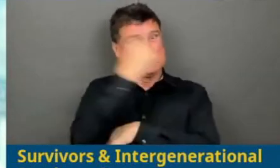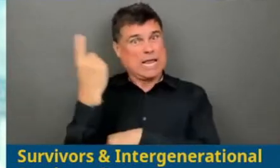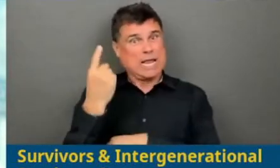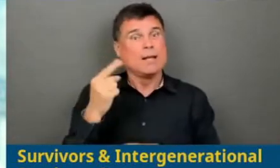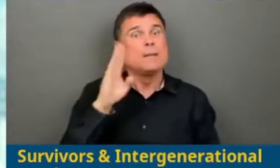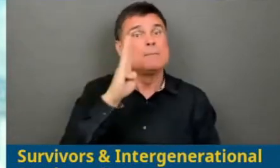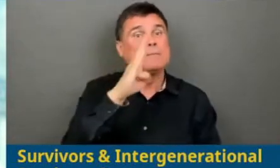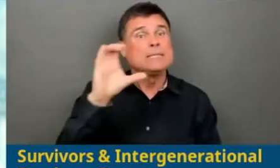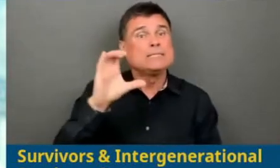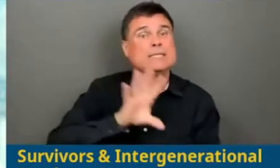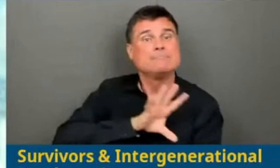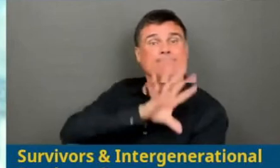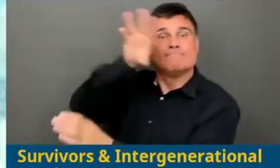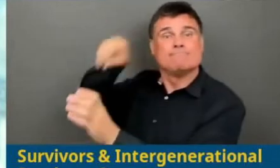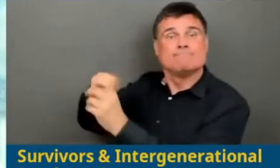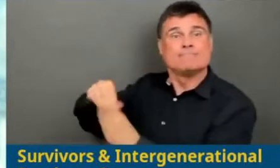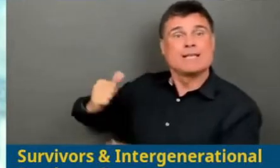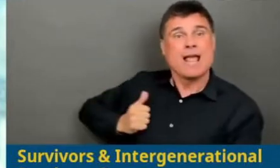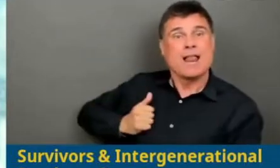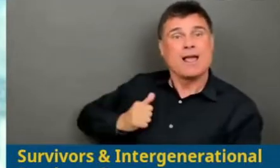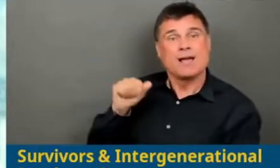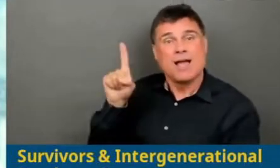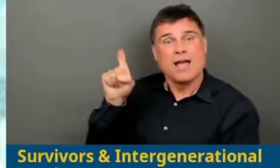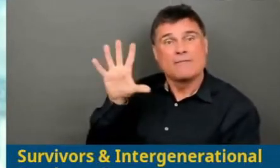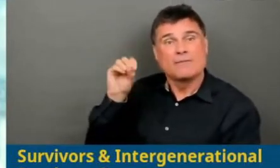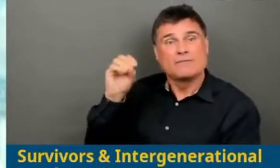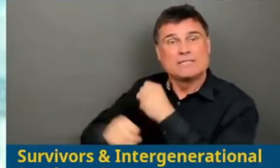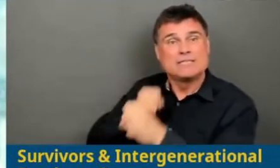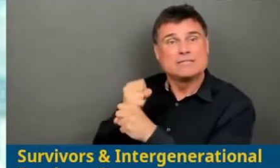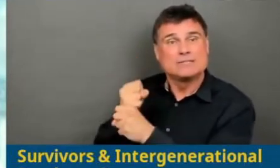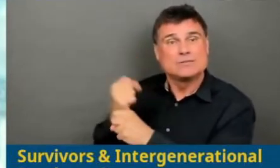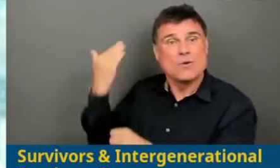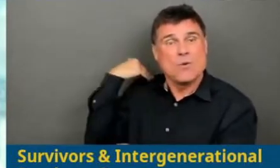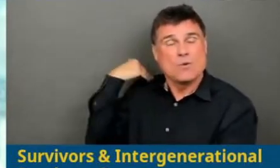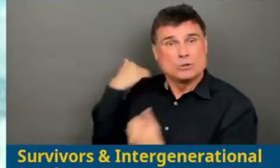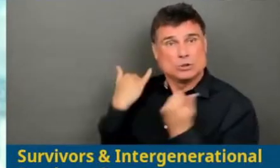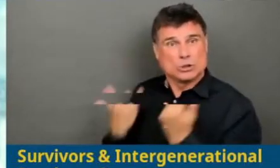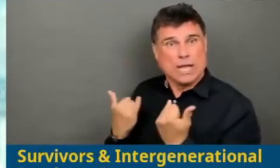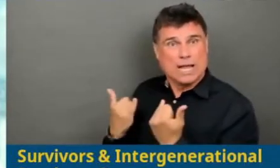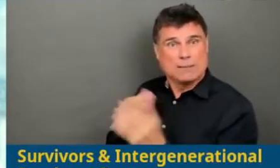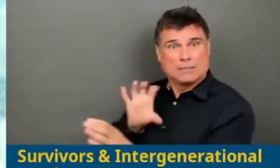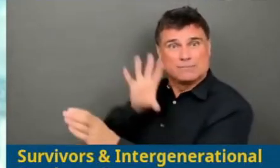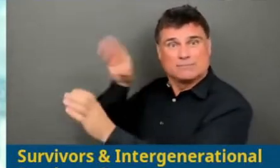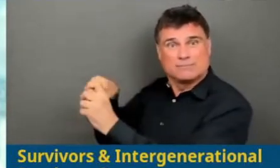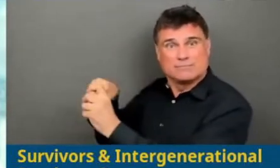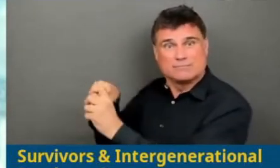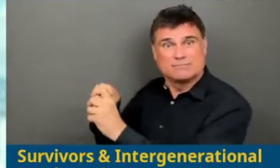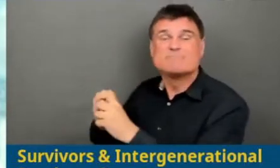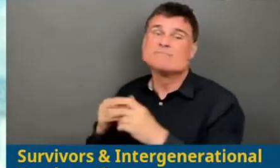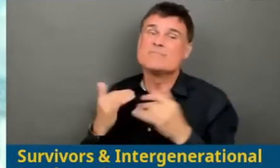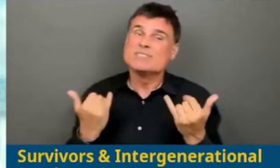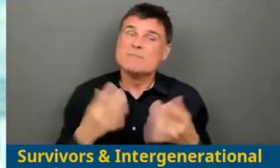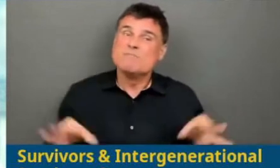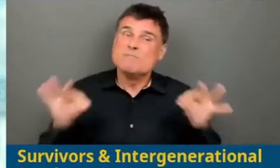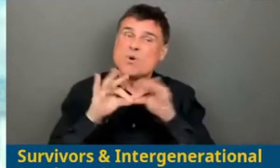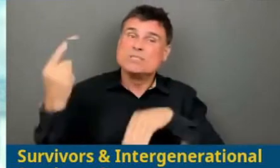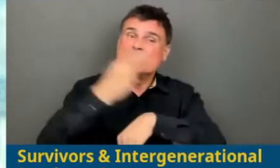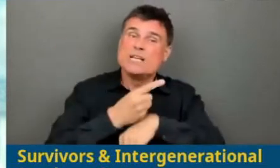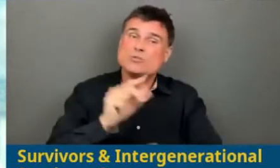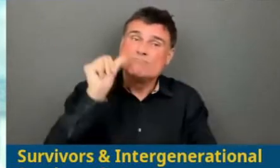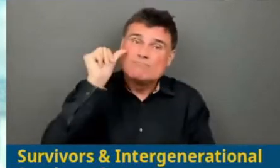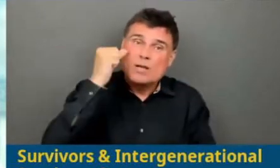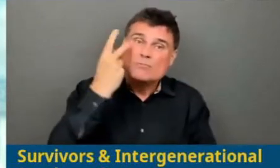Confederation 150 years ago. In fact, it's important to use this day as a reminder of the truth of our